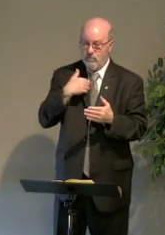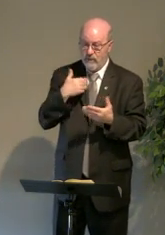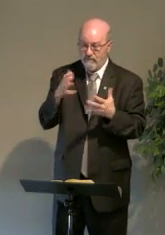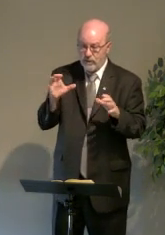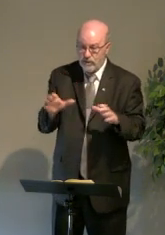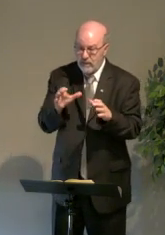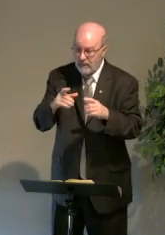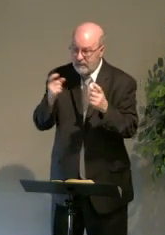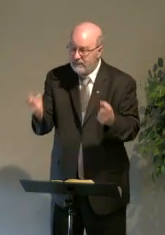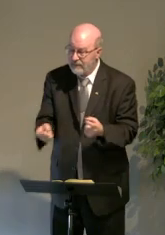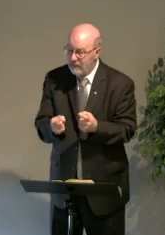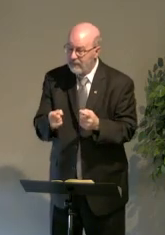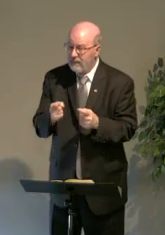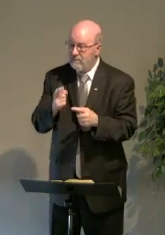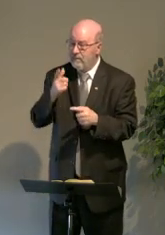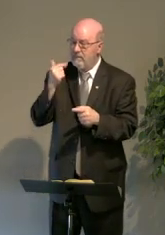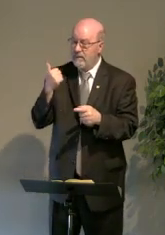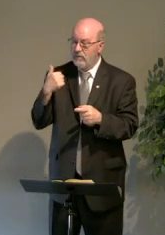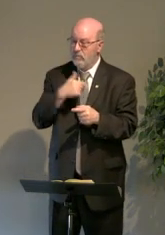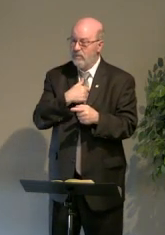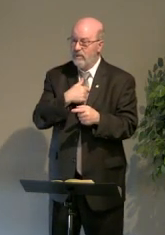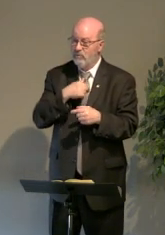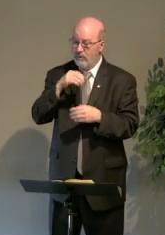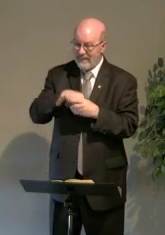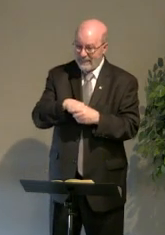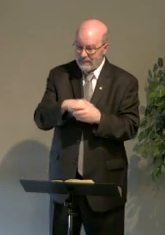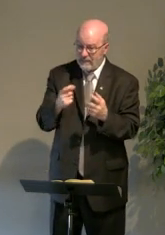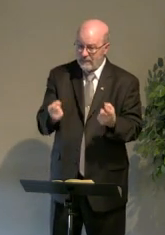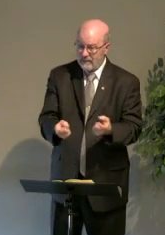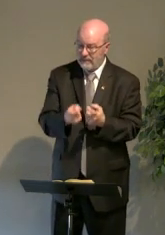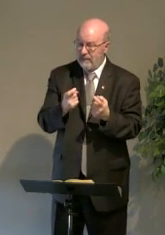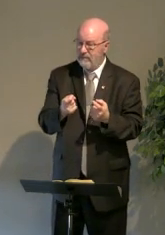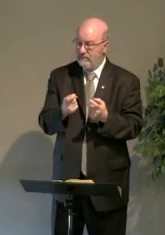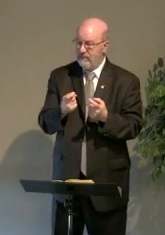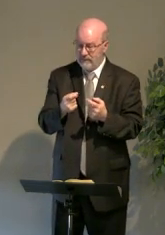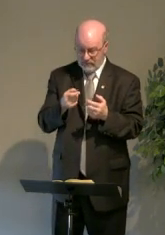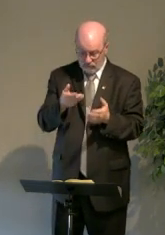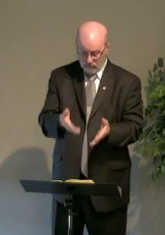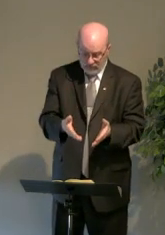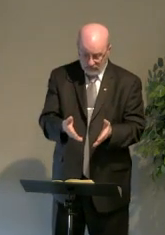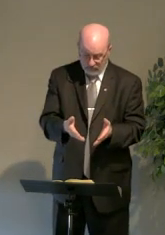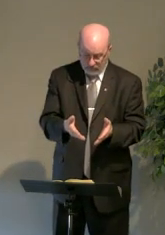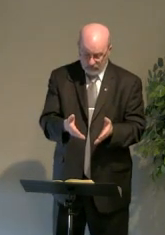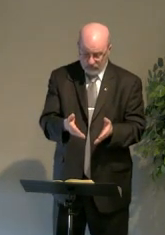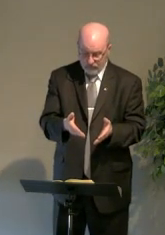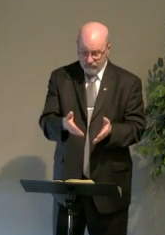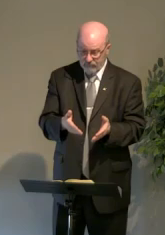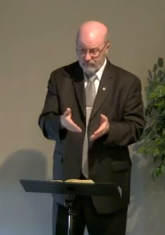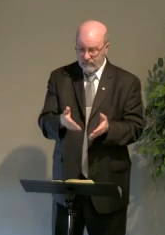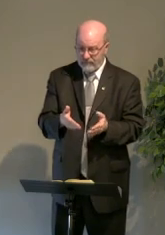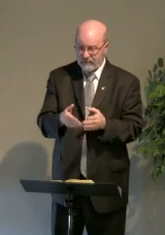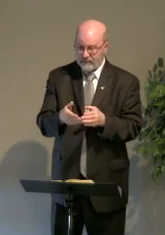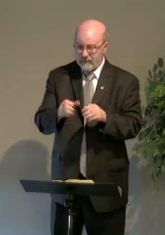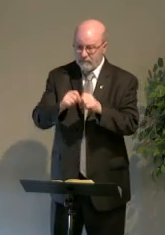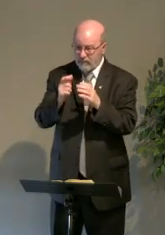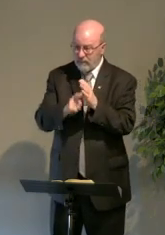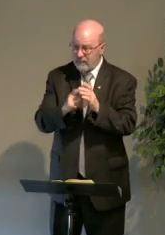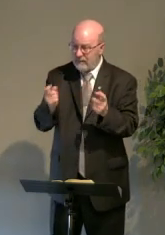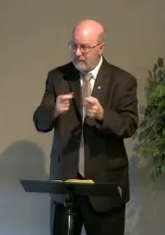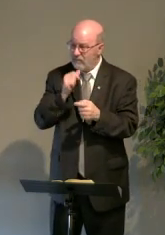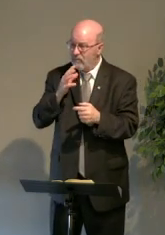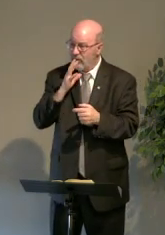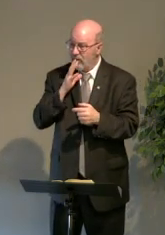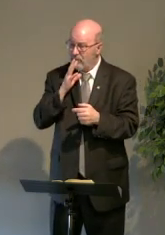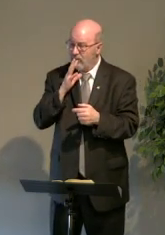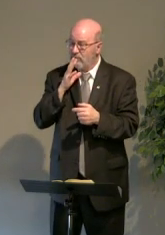committed sin, but because we were in sin. Okay, so in this case, in this context, trespasses and sins, they don't refer